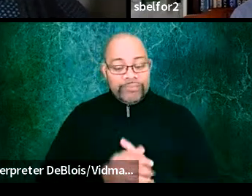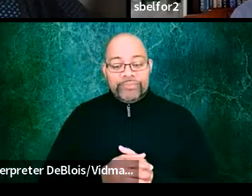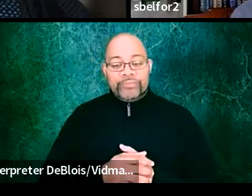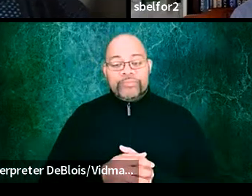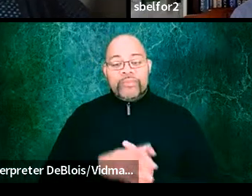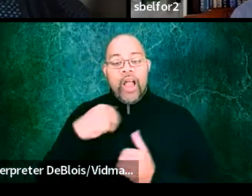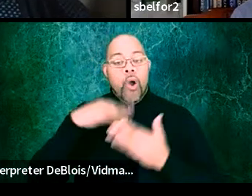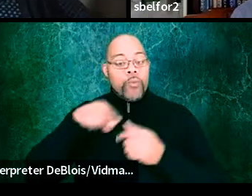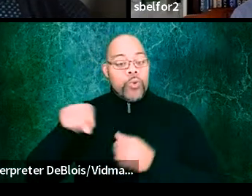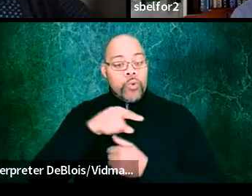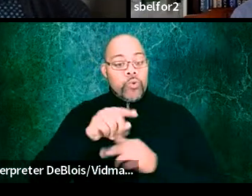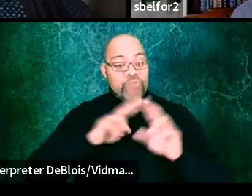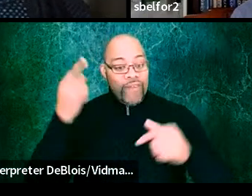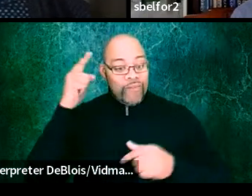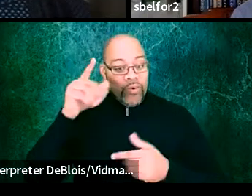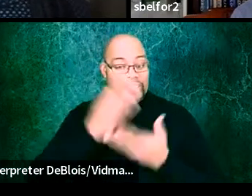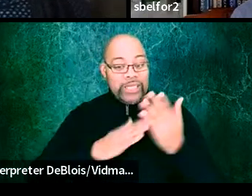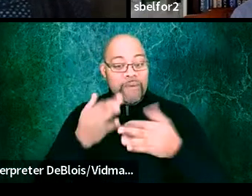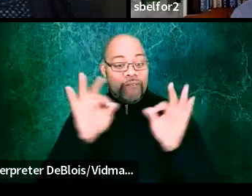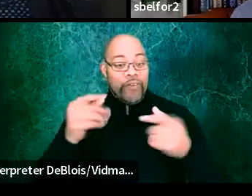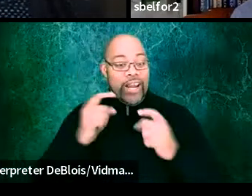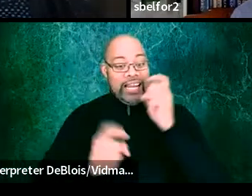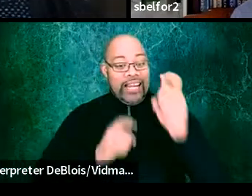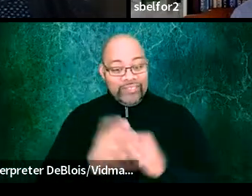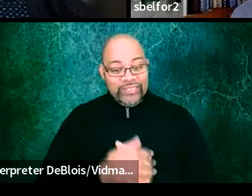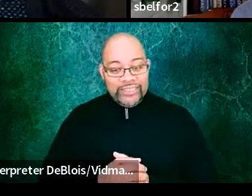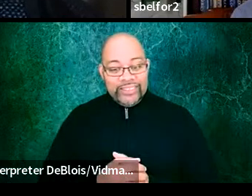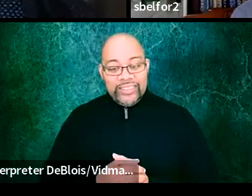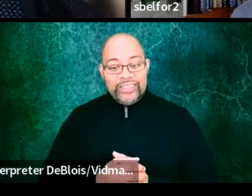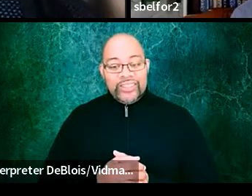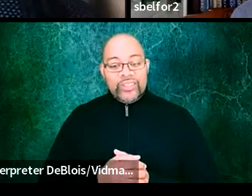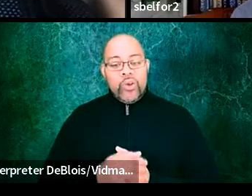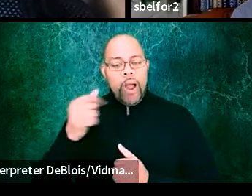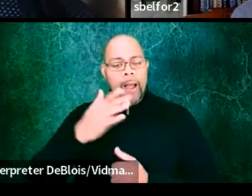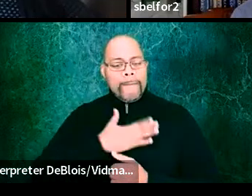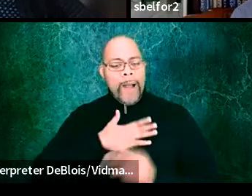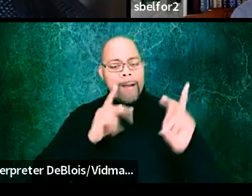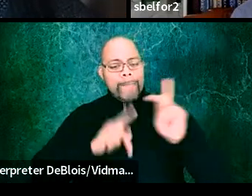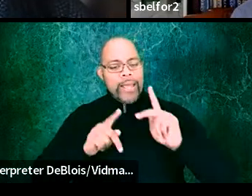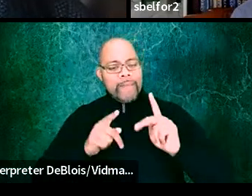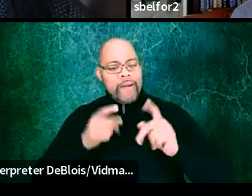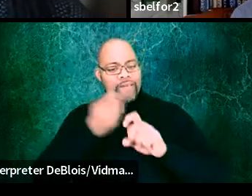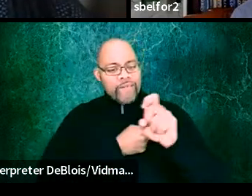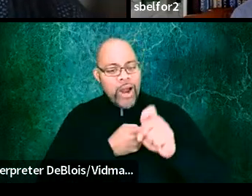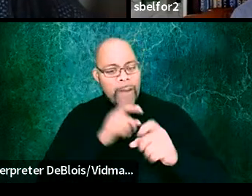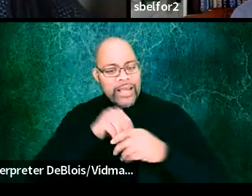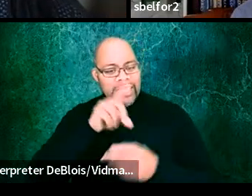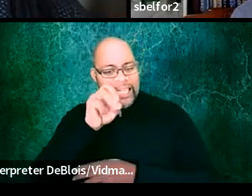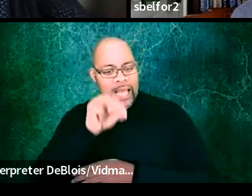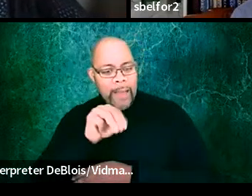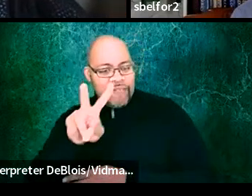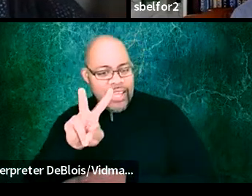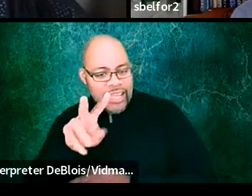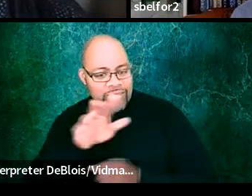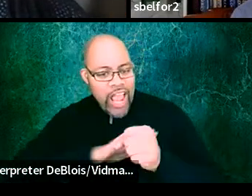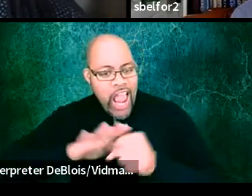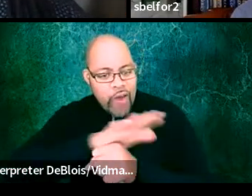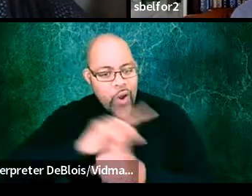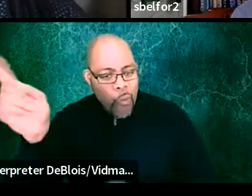And I hope you guys are ready for some free goodies. Where are my folks hailing from the DMV?